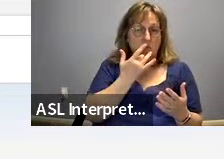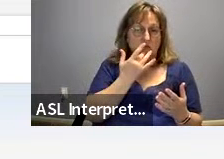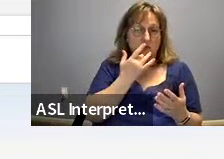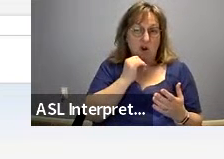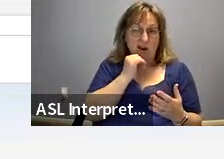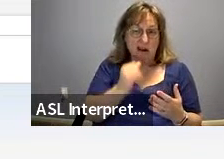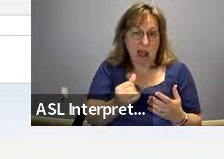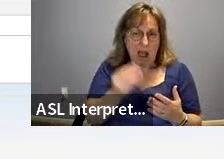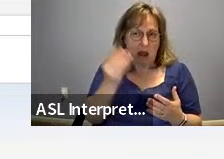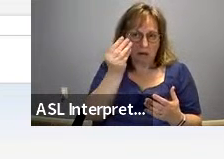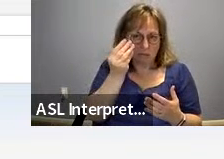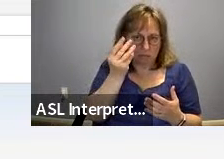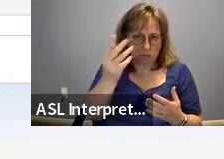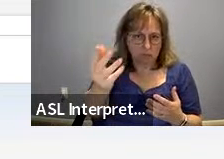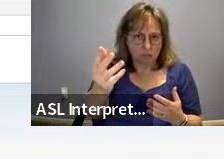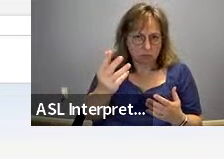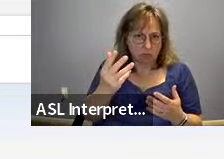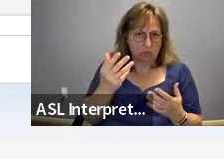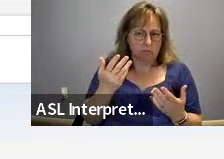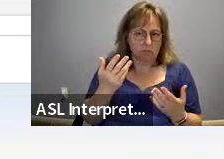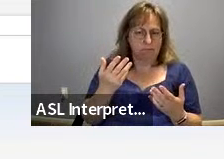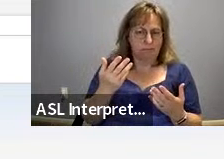of your options.